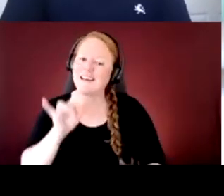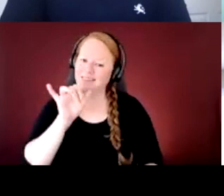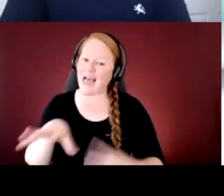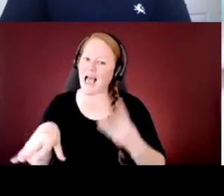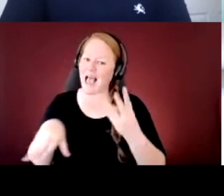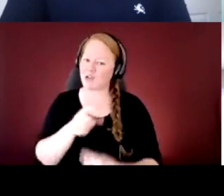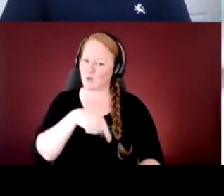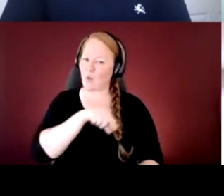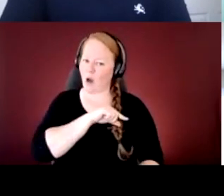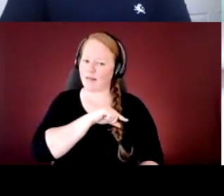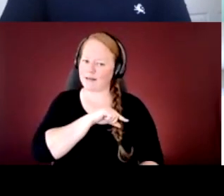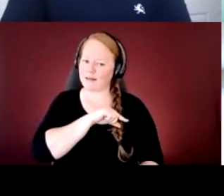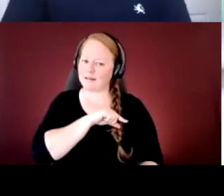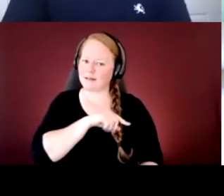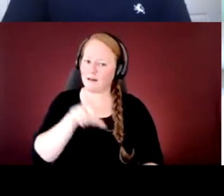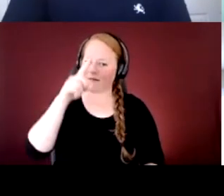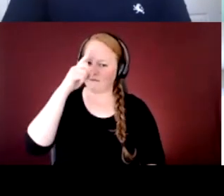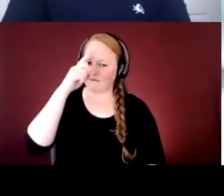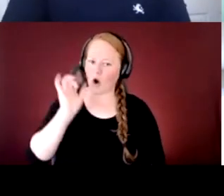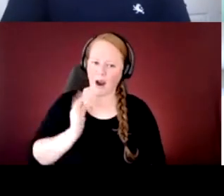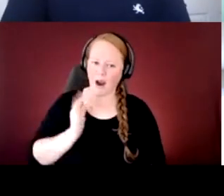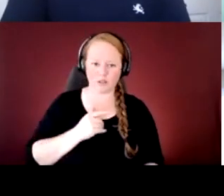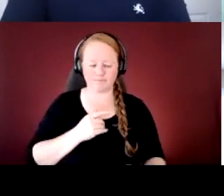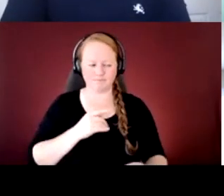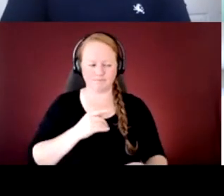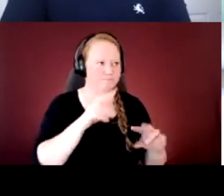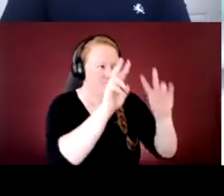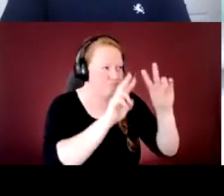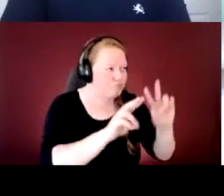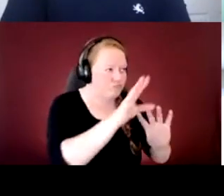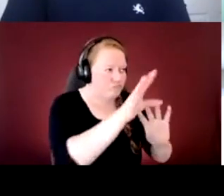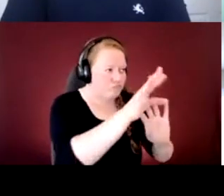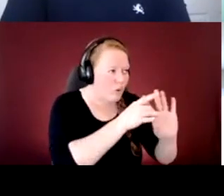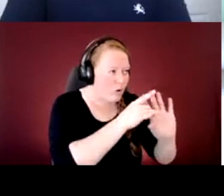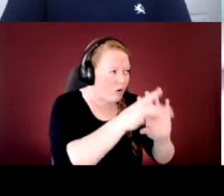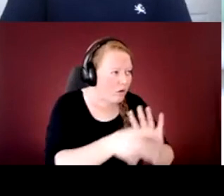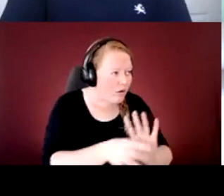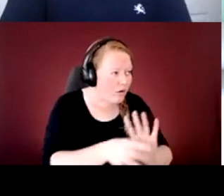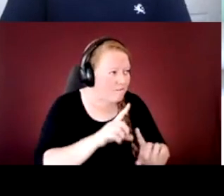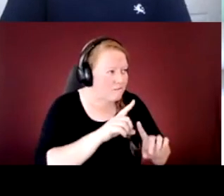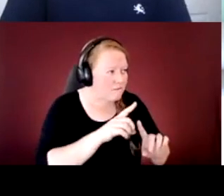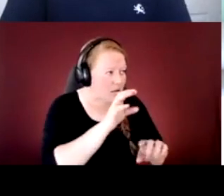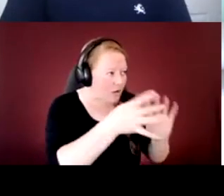the findings. So we are inviting members of the public to join